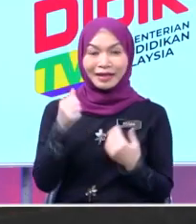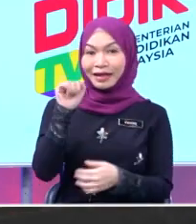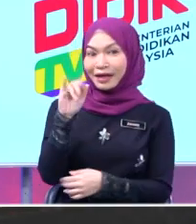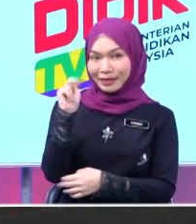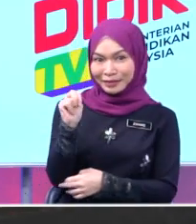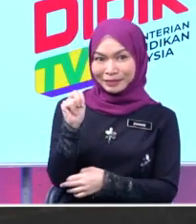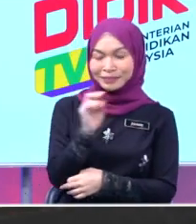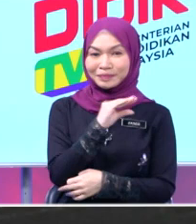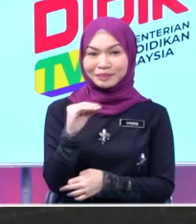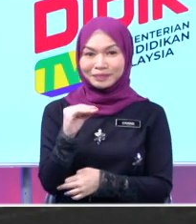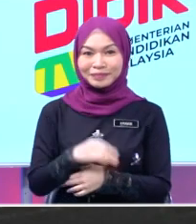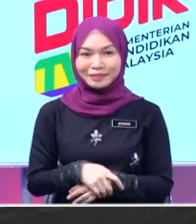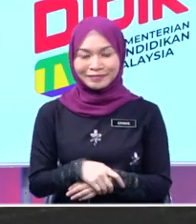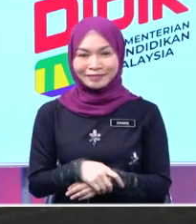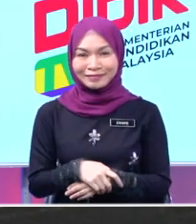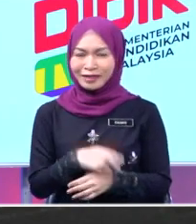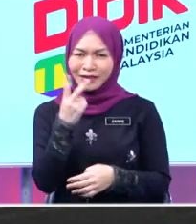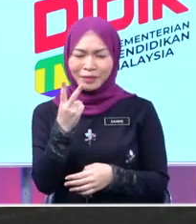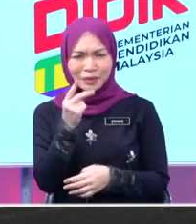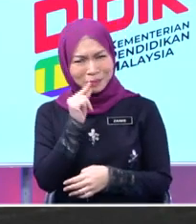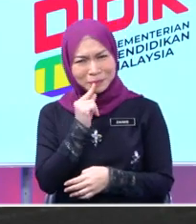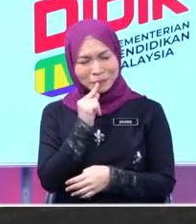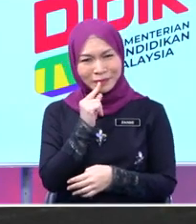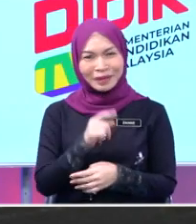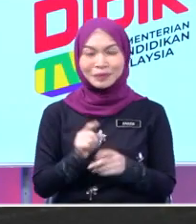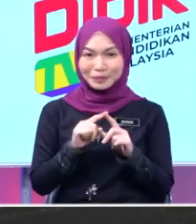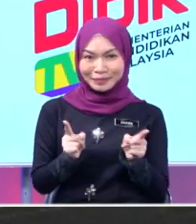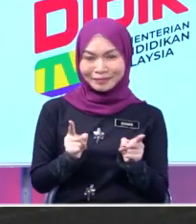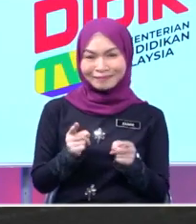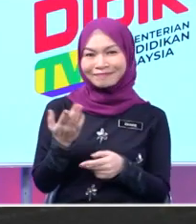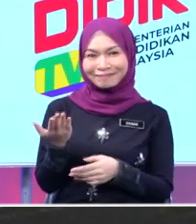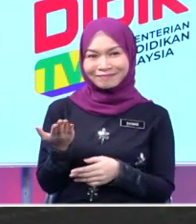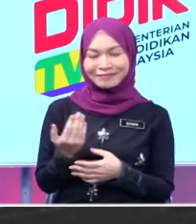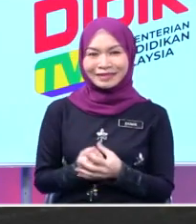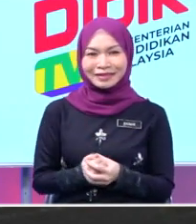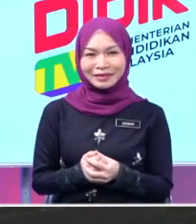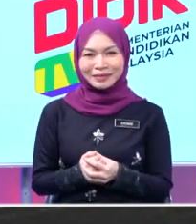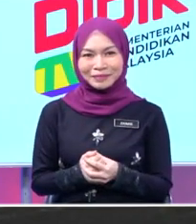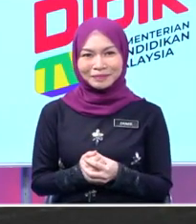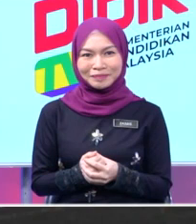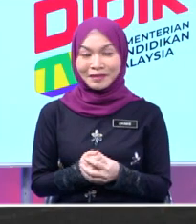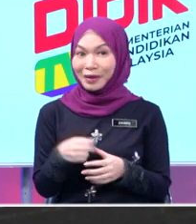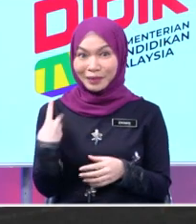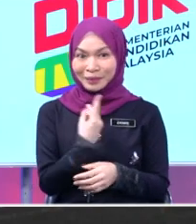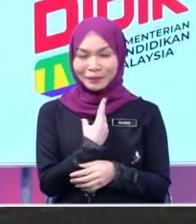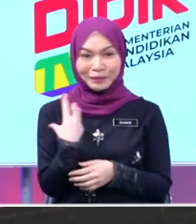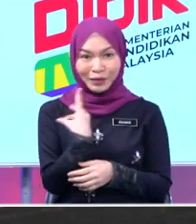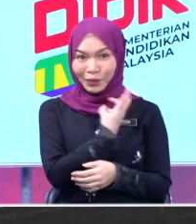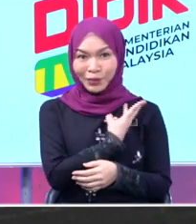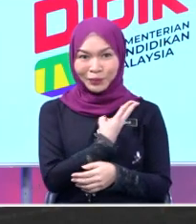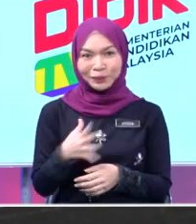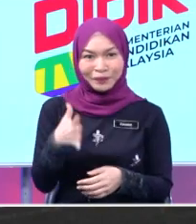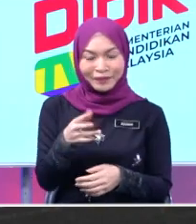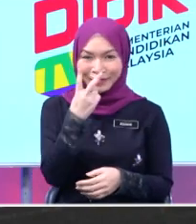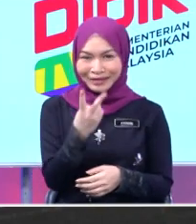Wairong. He may seem quiet, but actually we'll see how he's going to progress later on. Okay, we'll see. So, Puan Ima,